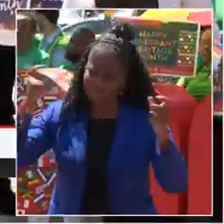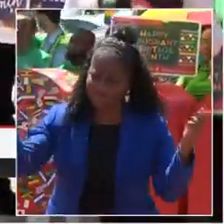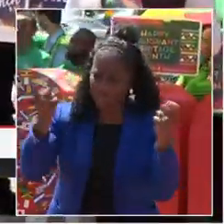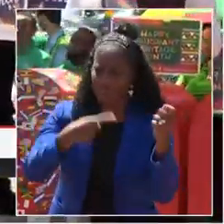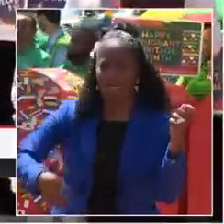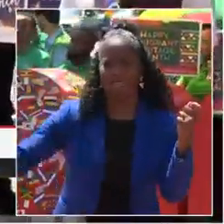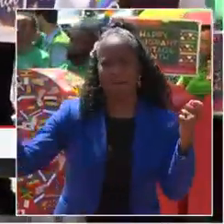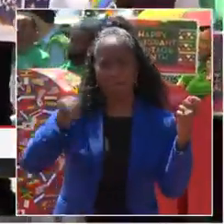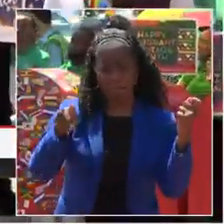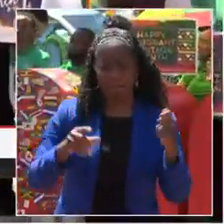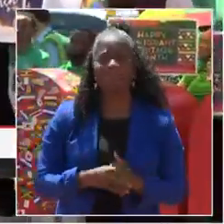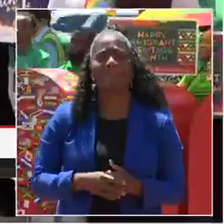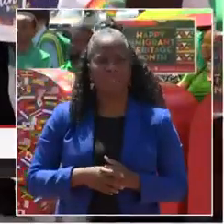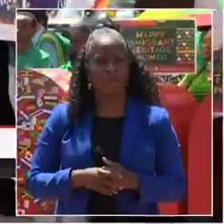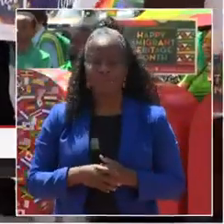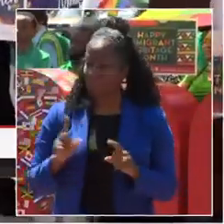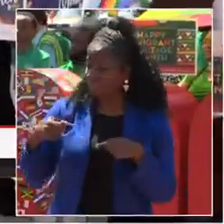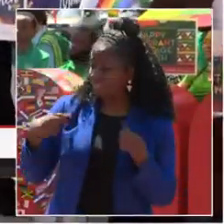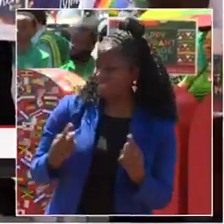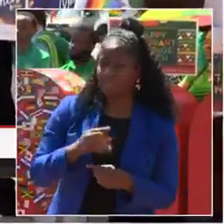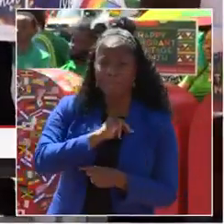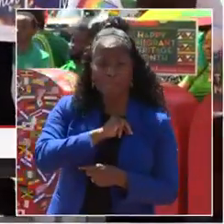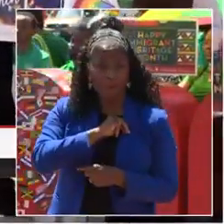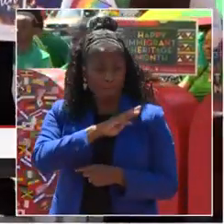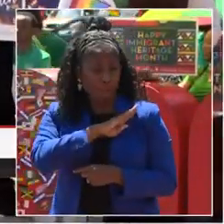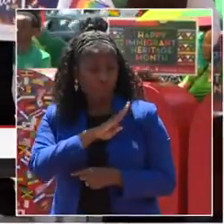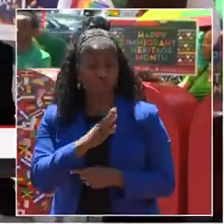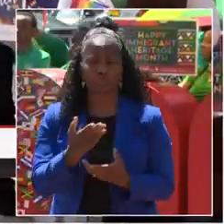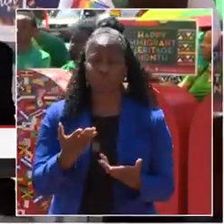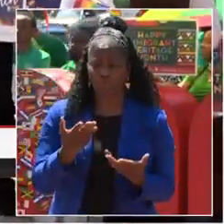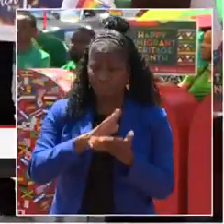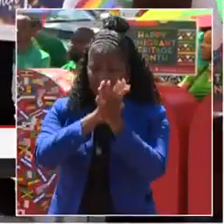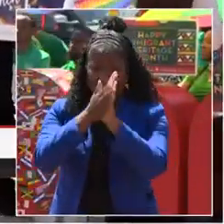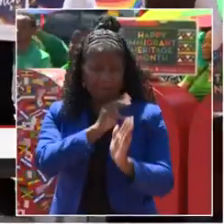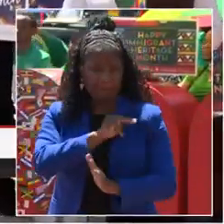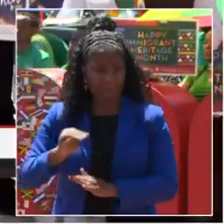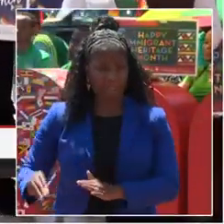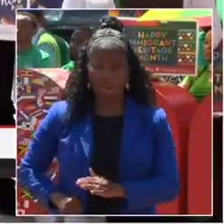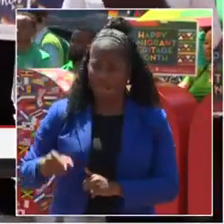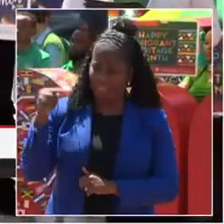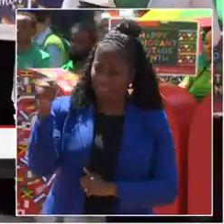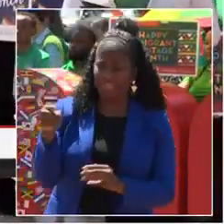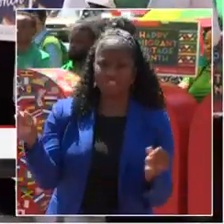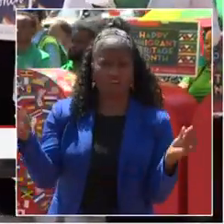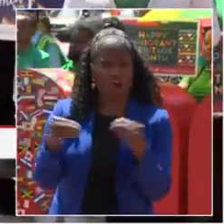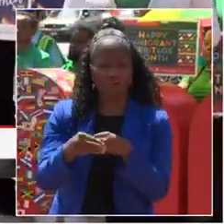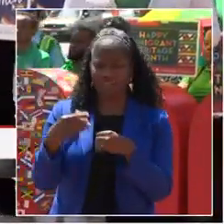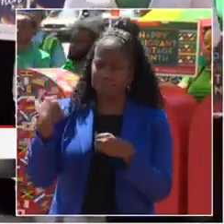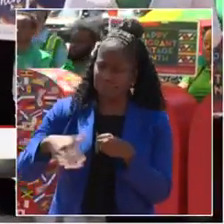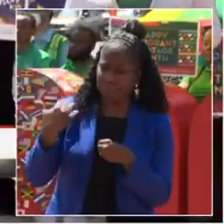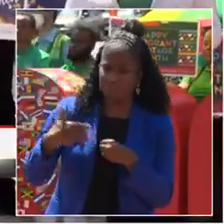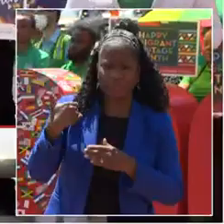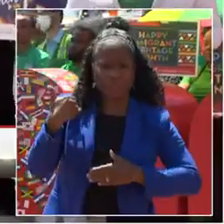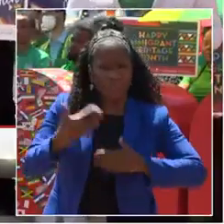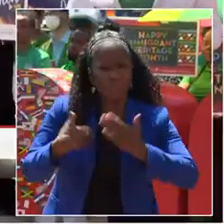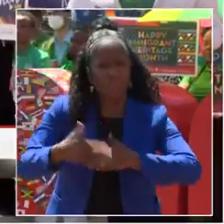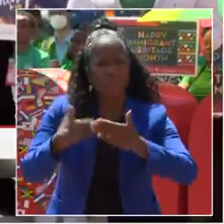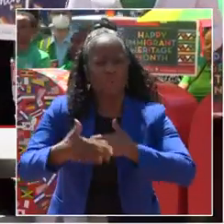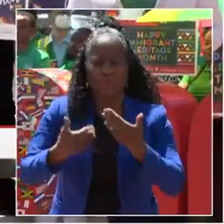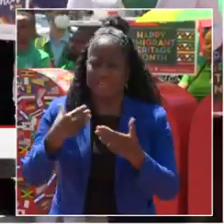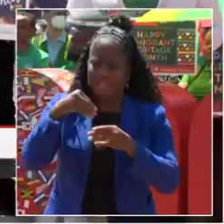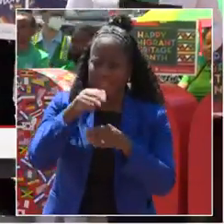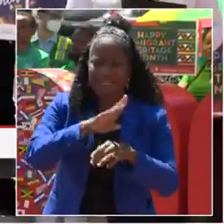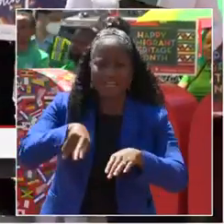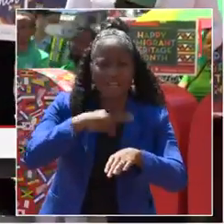Since Mayor Muriel Bowser became mayor, she has expanded this office to become one of the most robustly resourced offices of its type in the